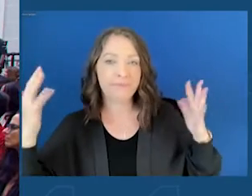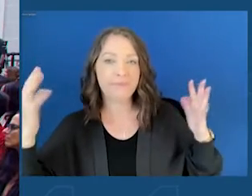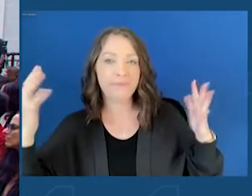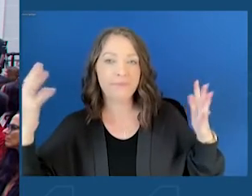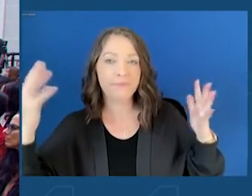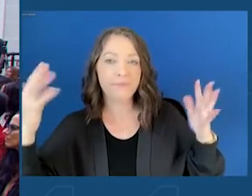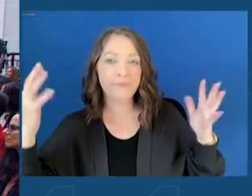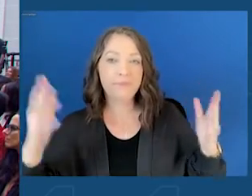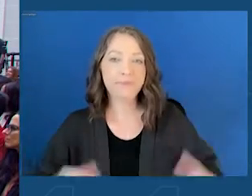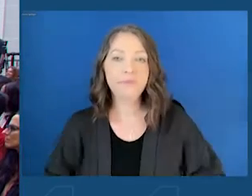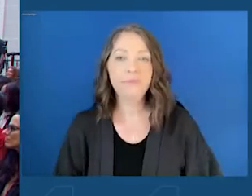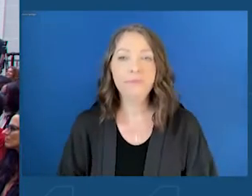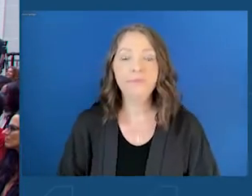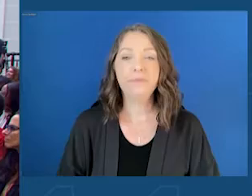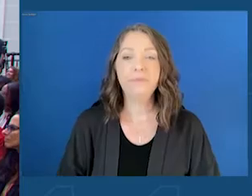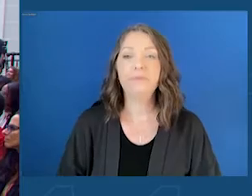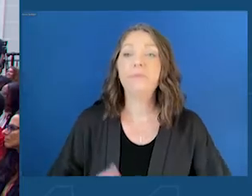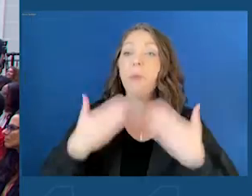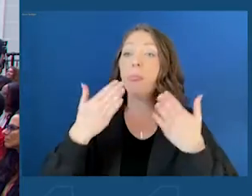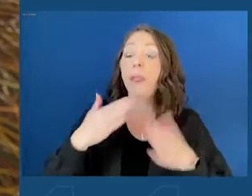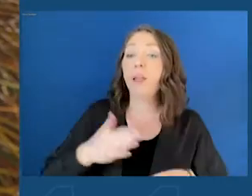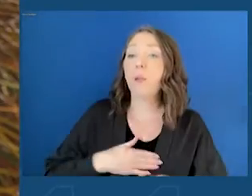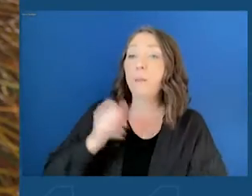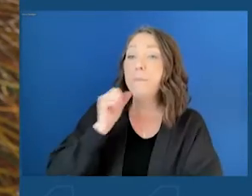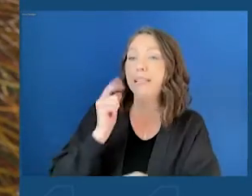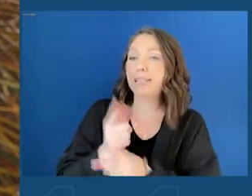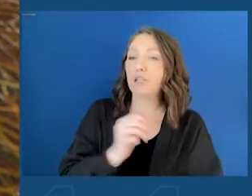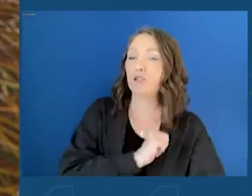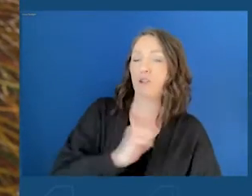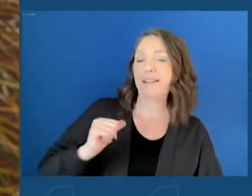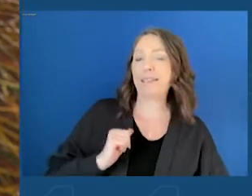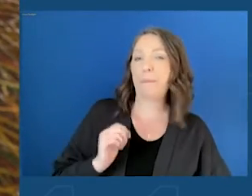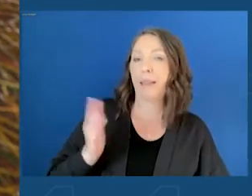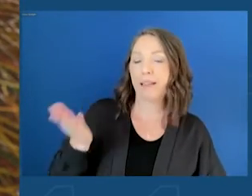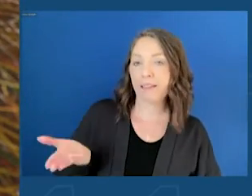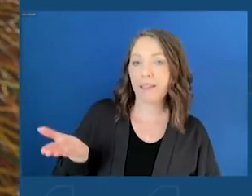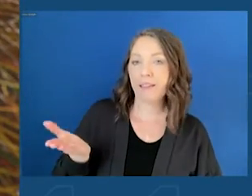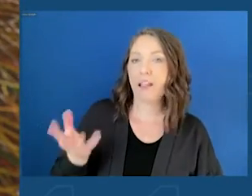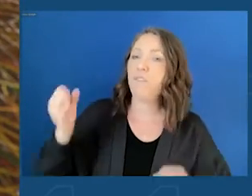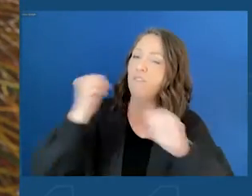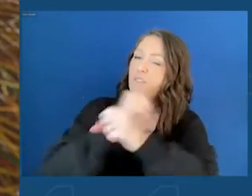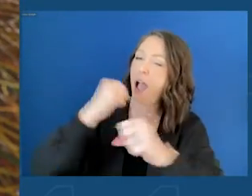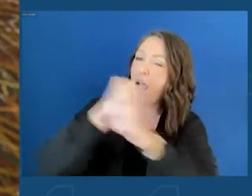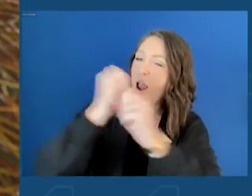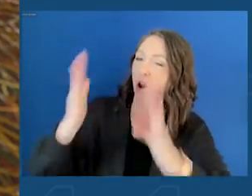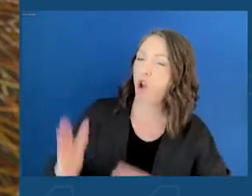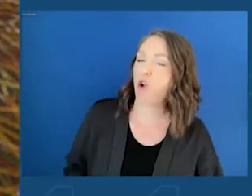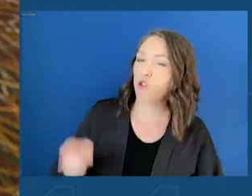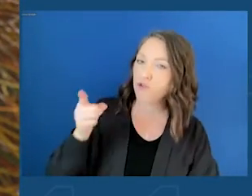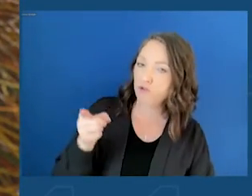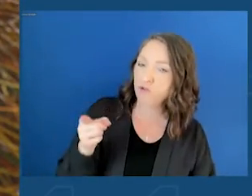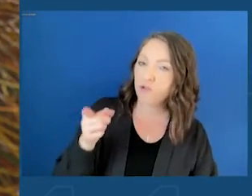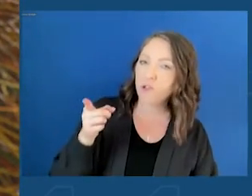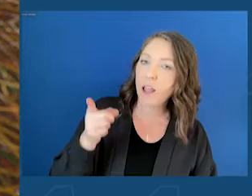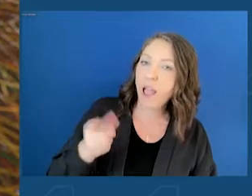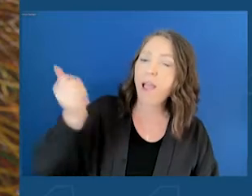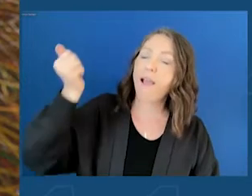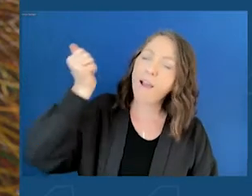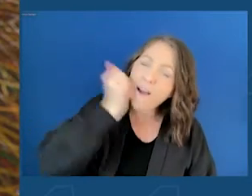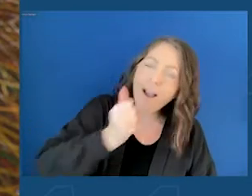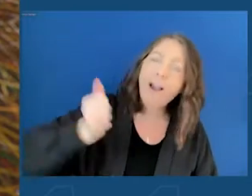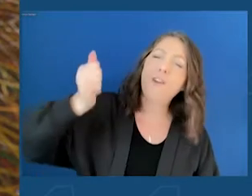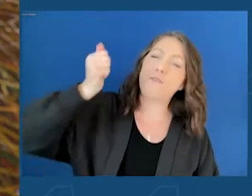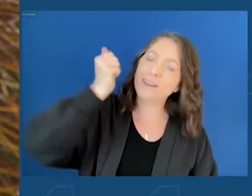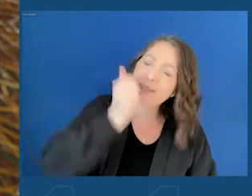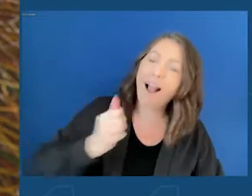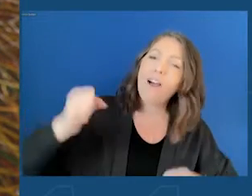I want to thank my sister in the assembly, a fighter, someone who fought day in and day out to get this